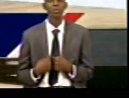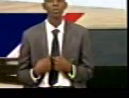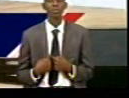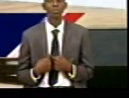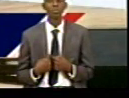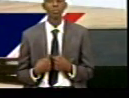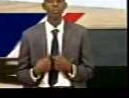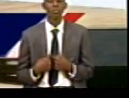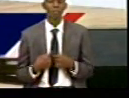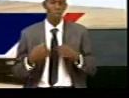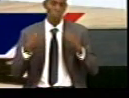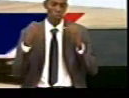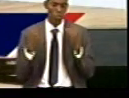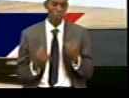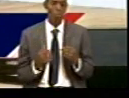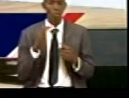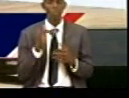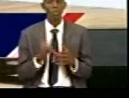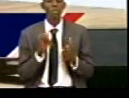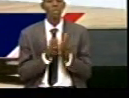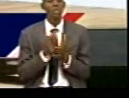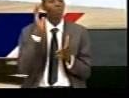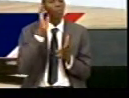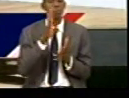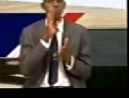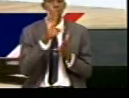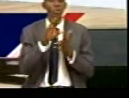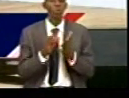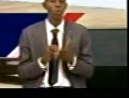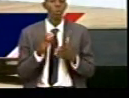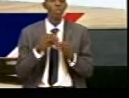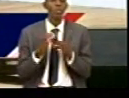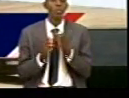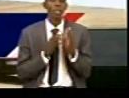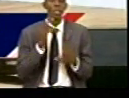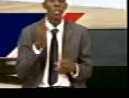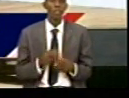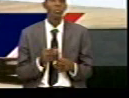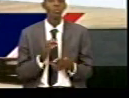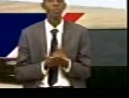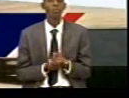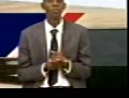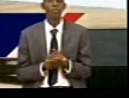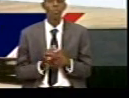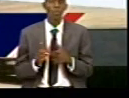Fervently. That will be your love in Jesus' name.